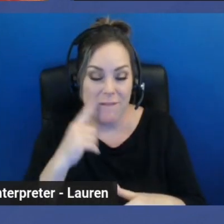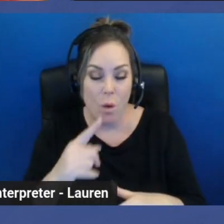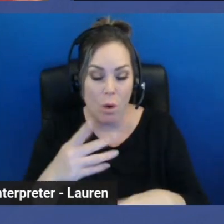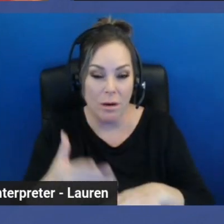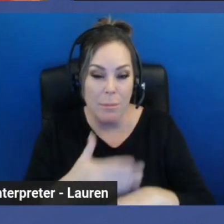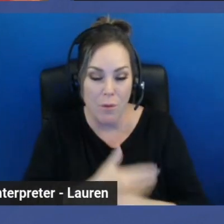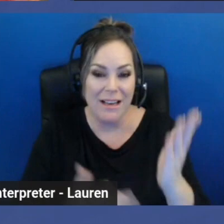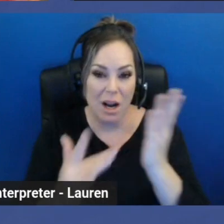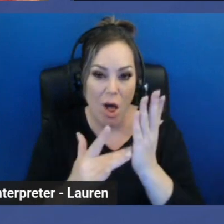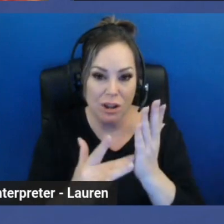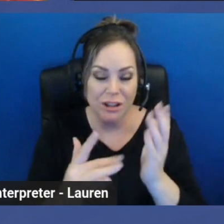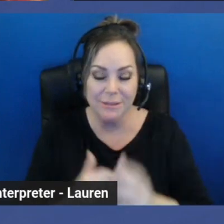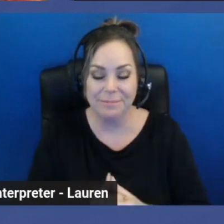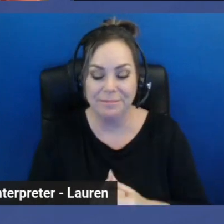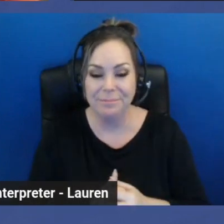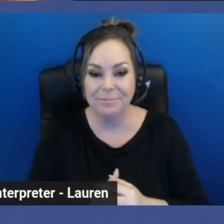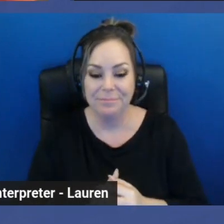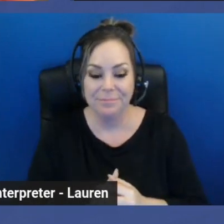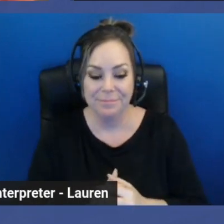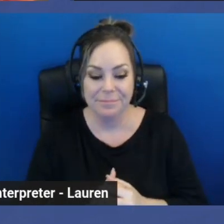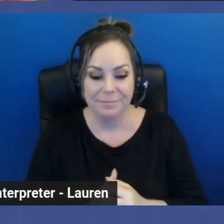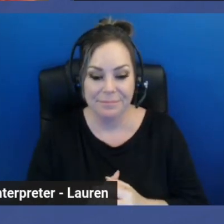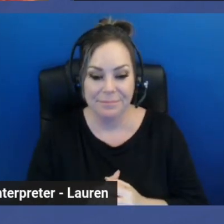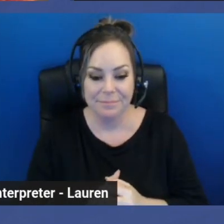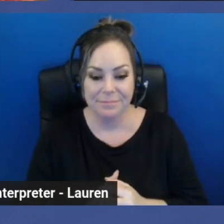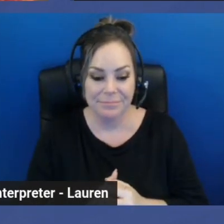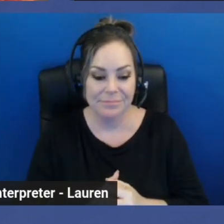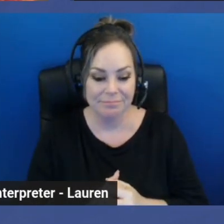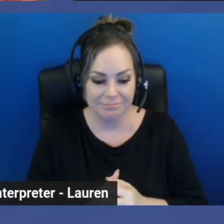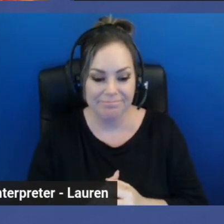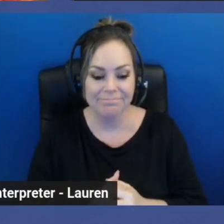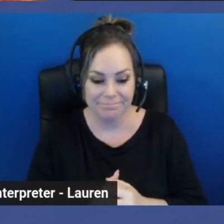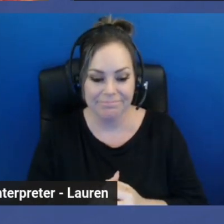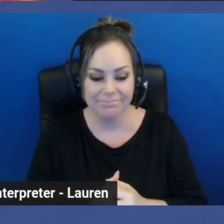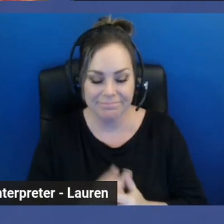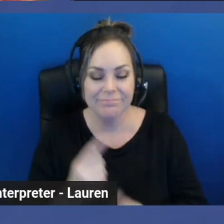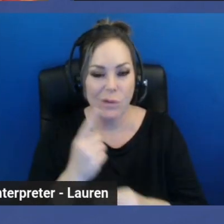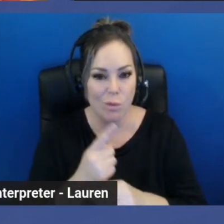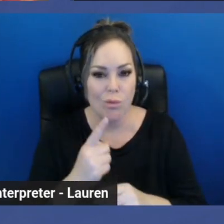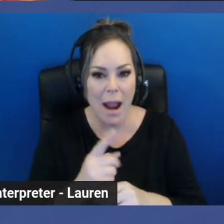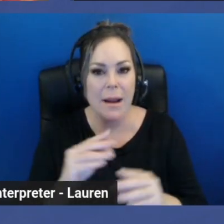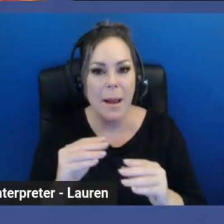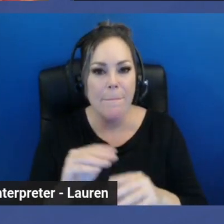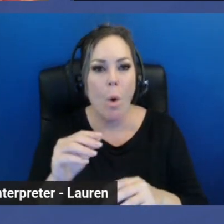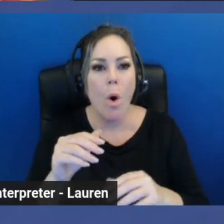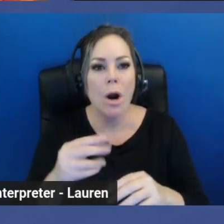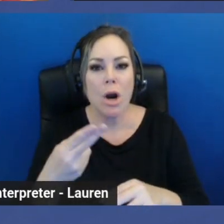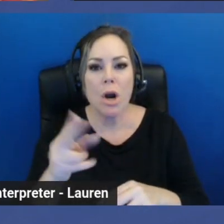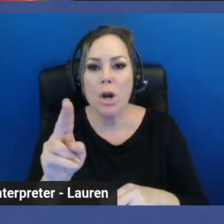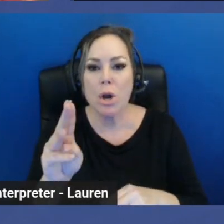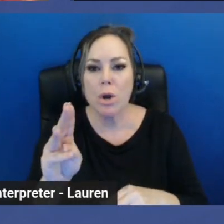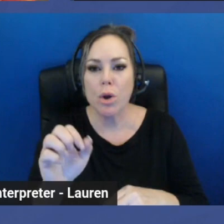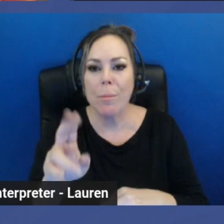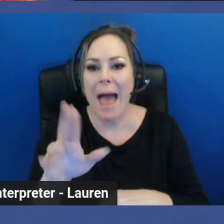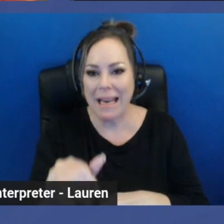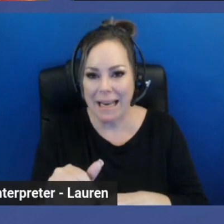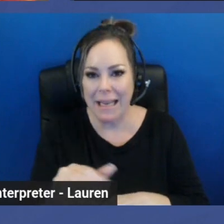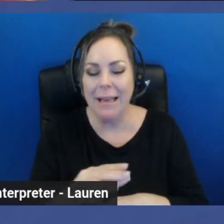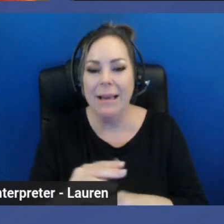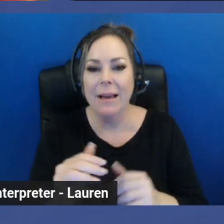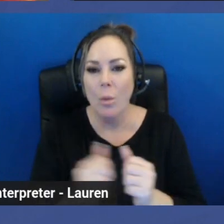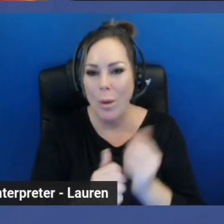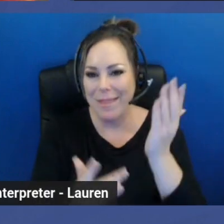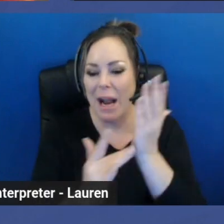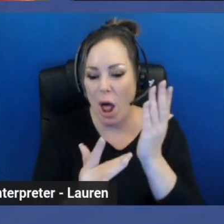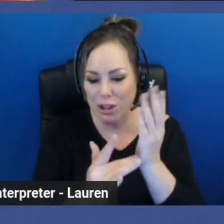improve. Yeah. The practices. more humanity maybe in technology would be